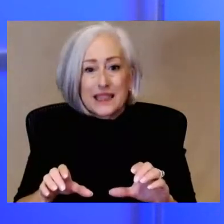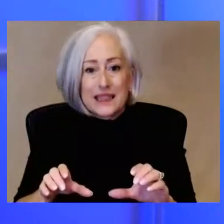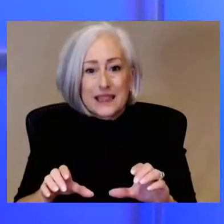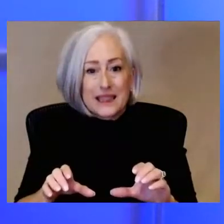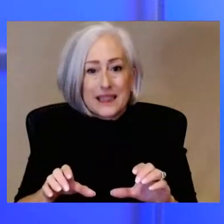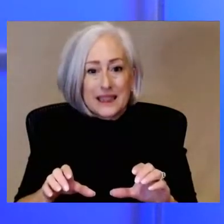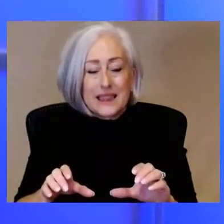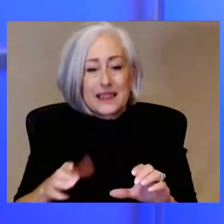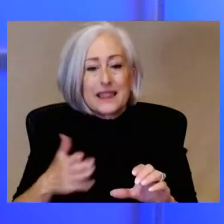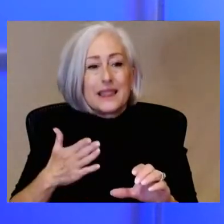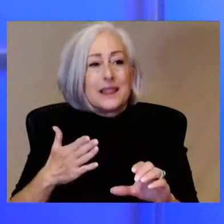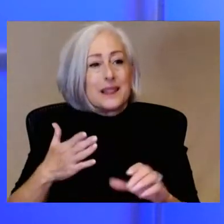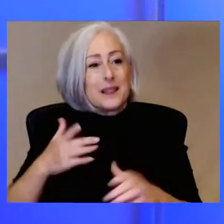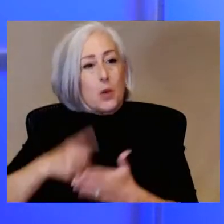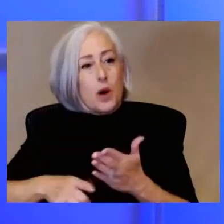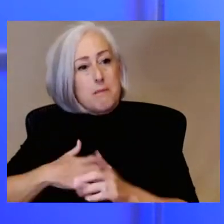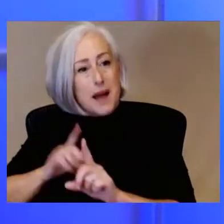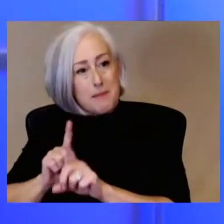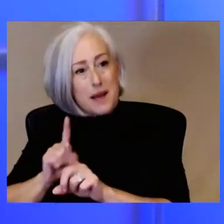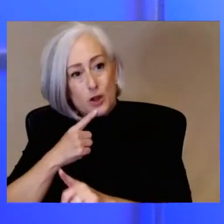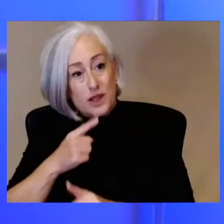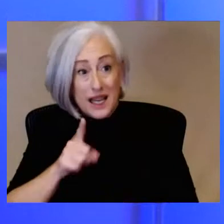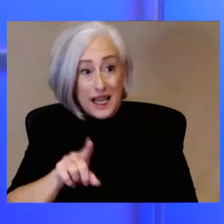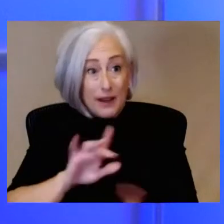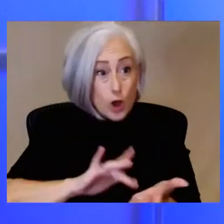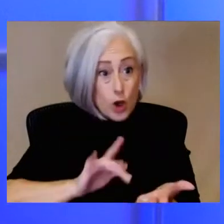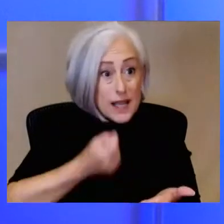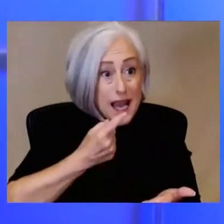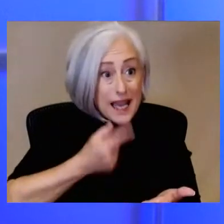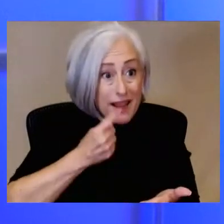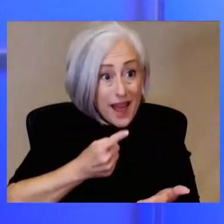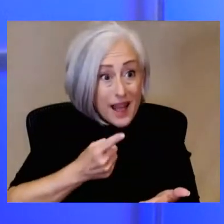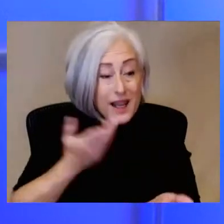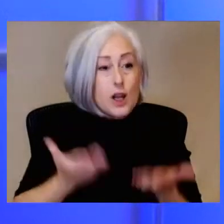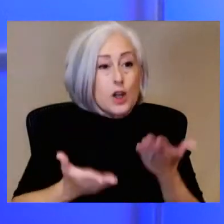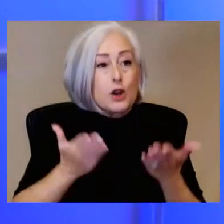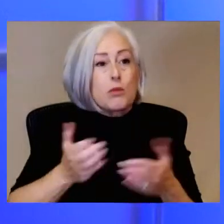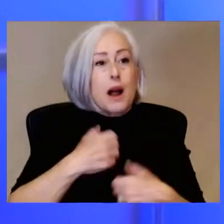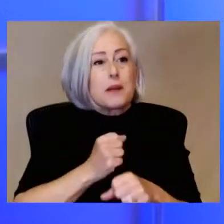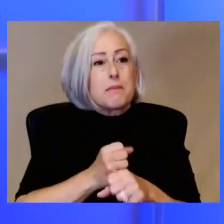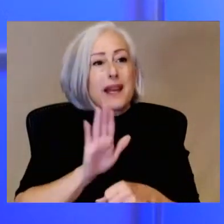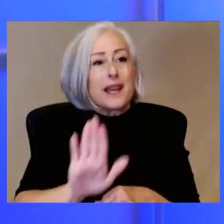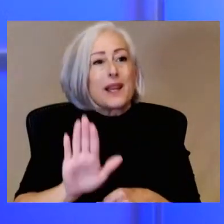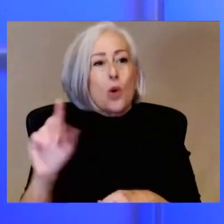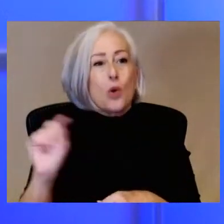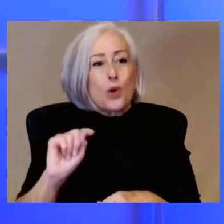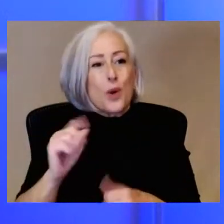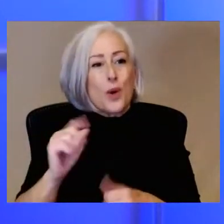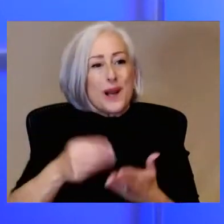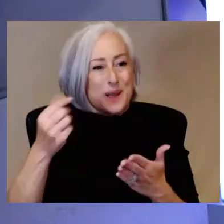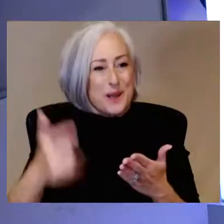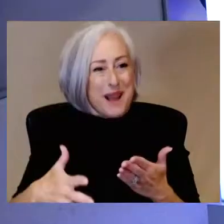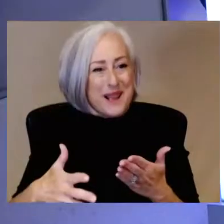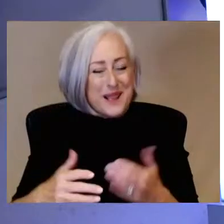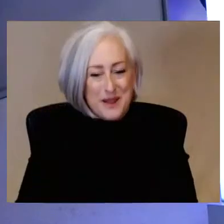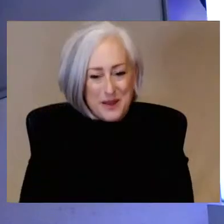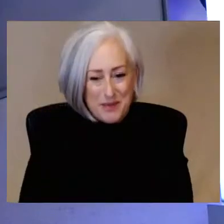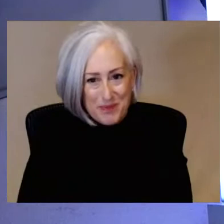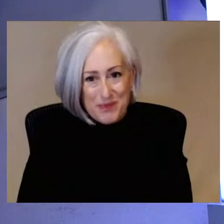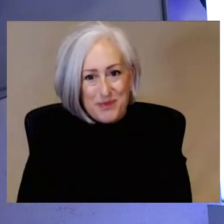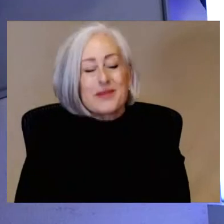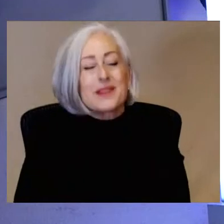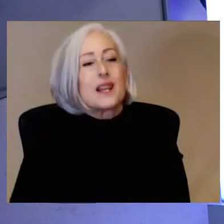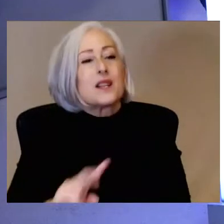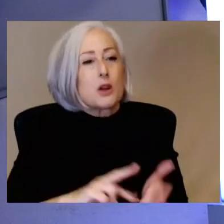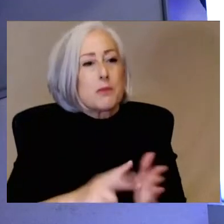to tell people: if you're taking those, you're probably just making your urine really expensive. So the vitamin B6,